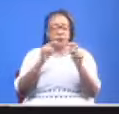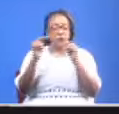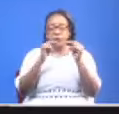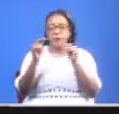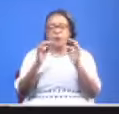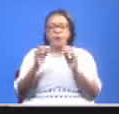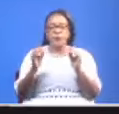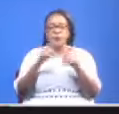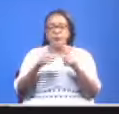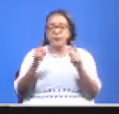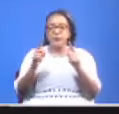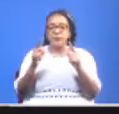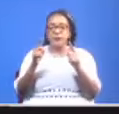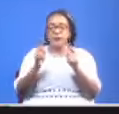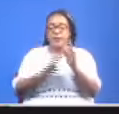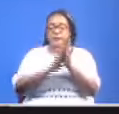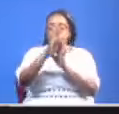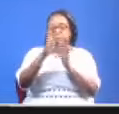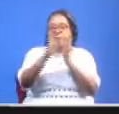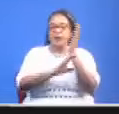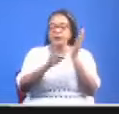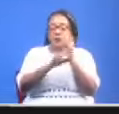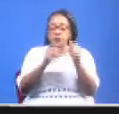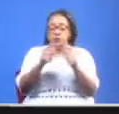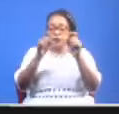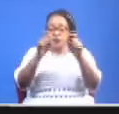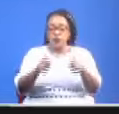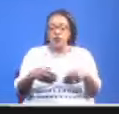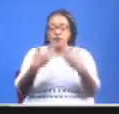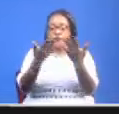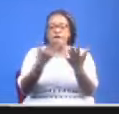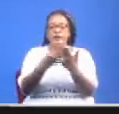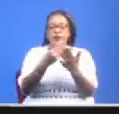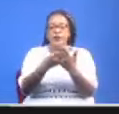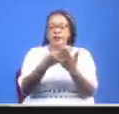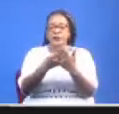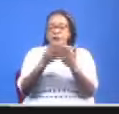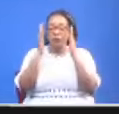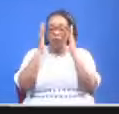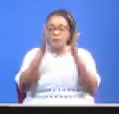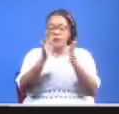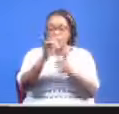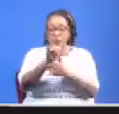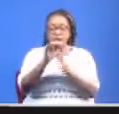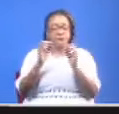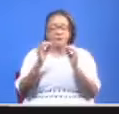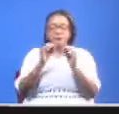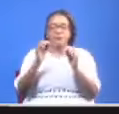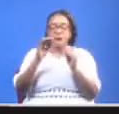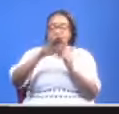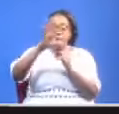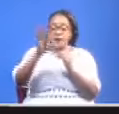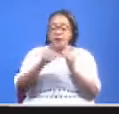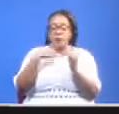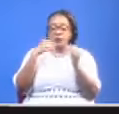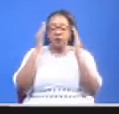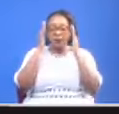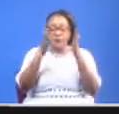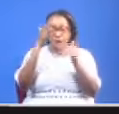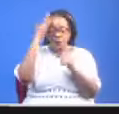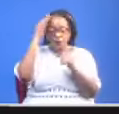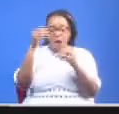but the developed countries that are supposed to offer this finance are not committal on that. Africa also wants commitment to know